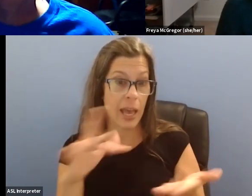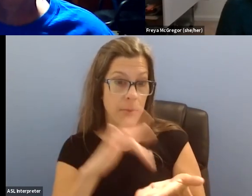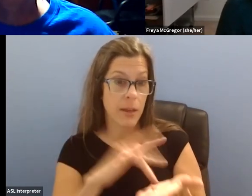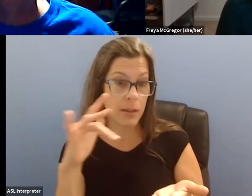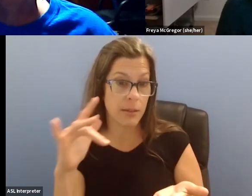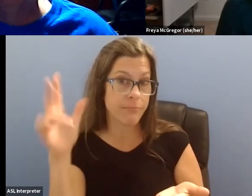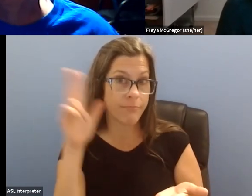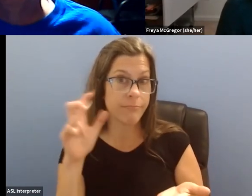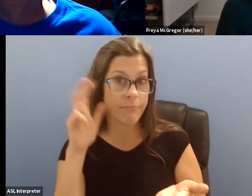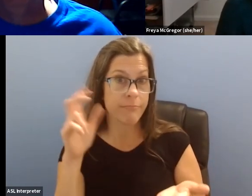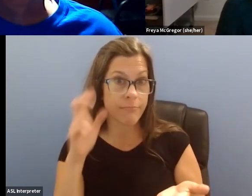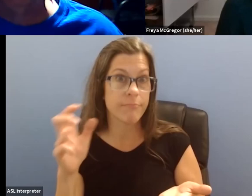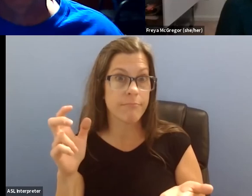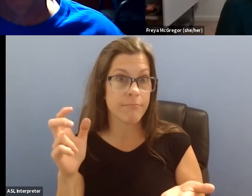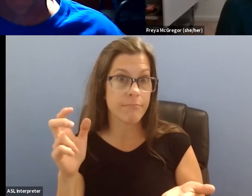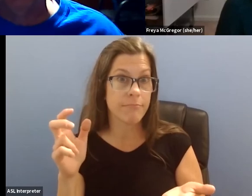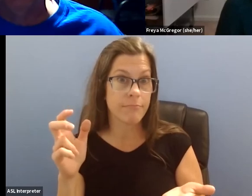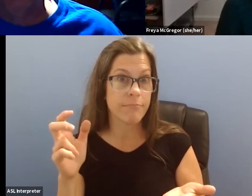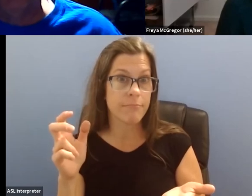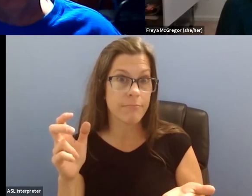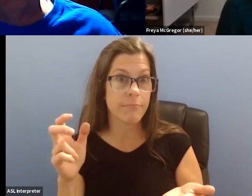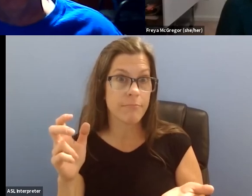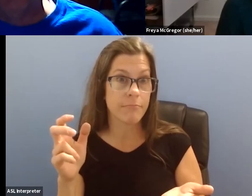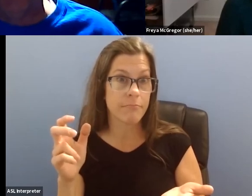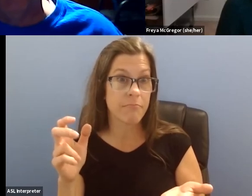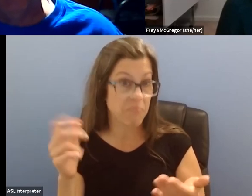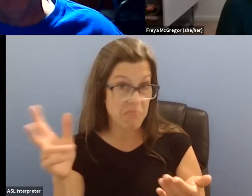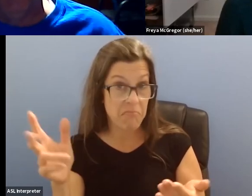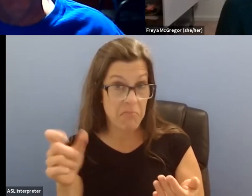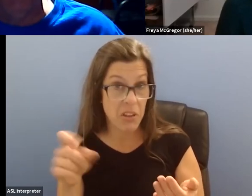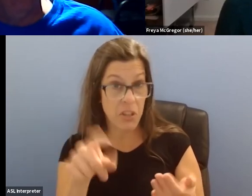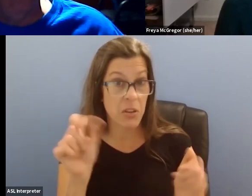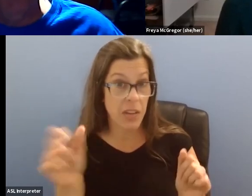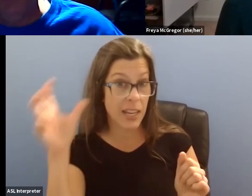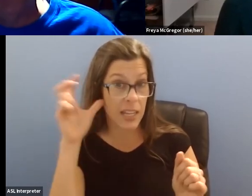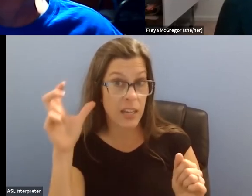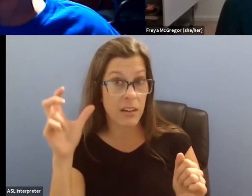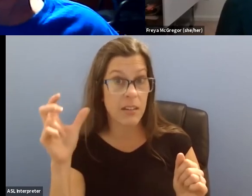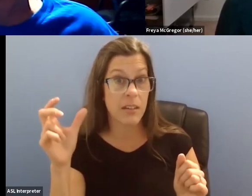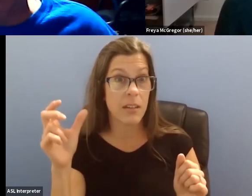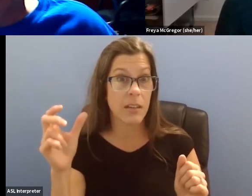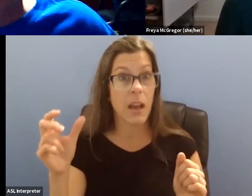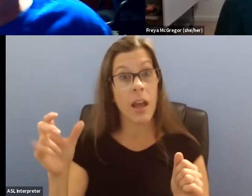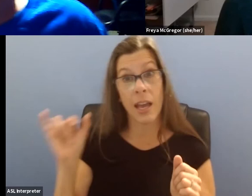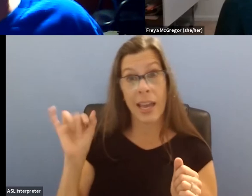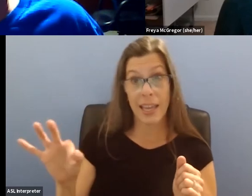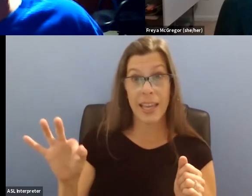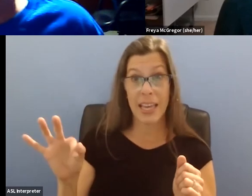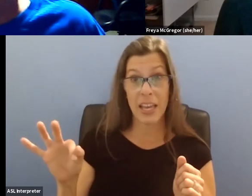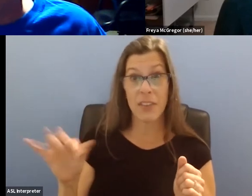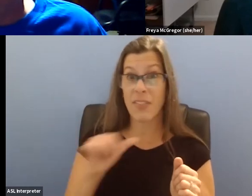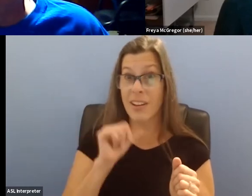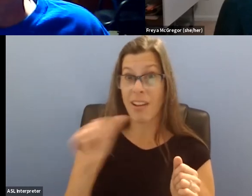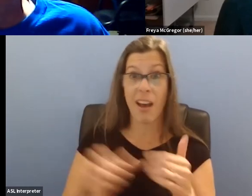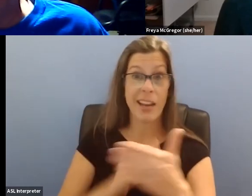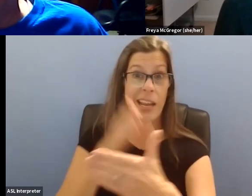it having any possibility of interfering with the bird's activity. Yes, that would be great. I always liked that. Um, I've gone